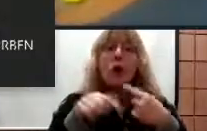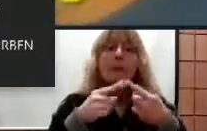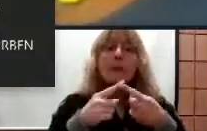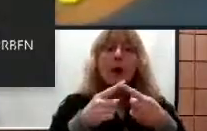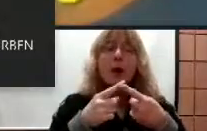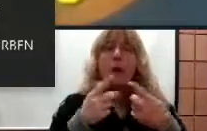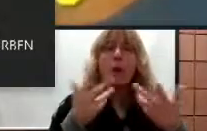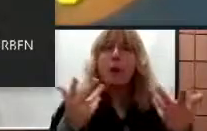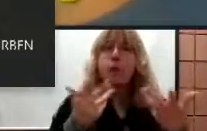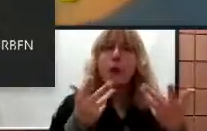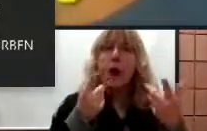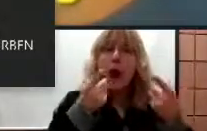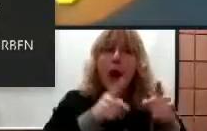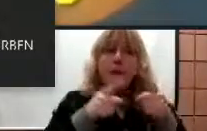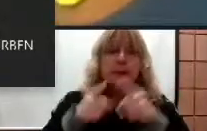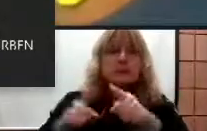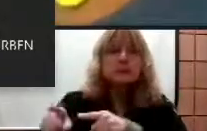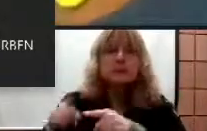in our